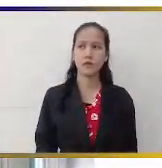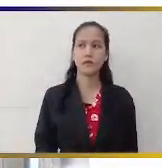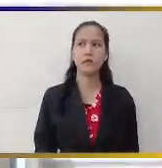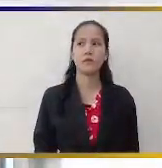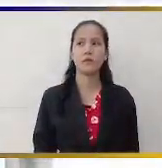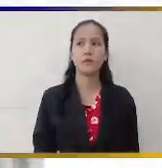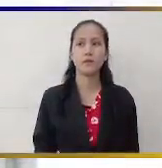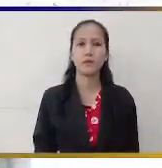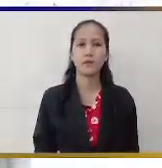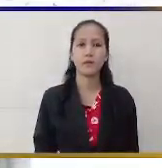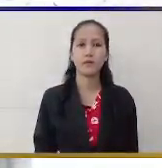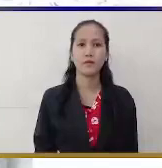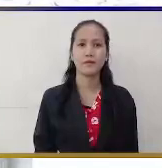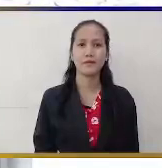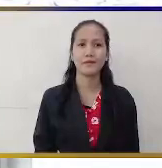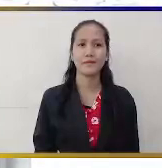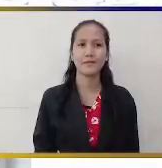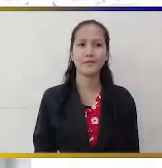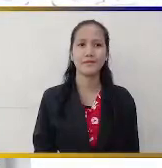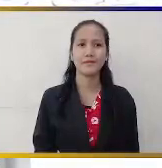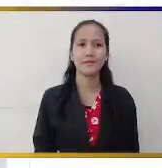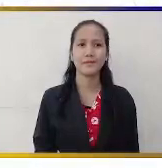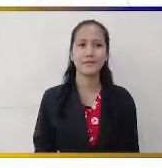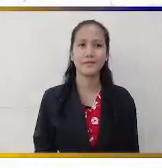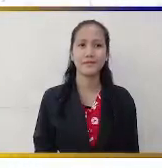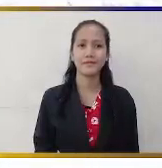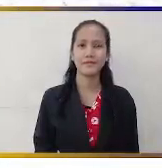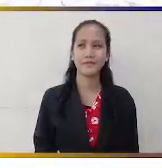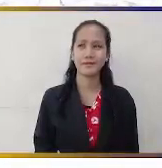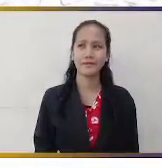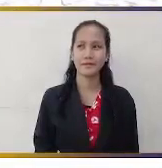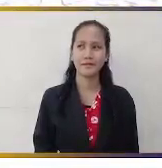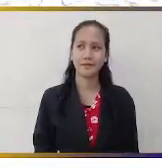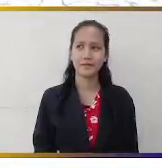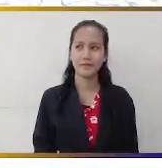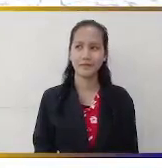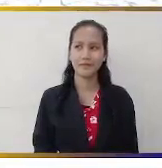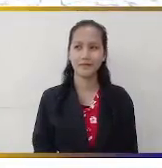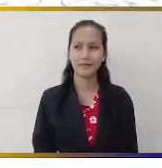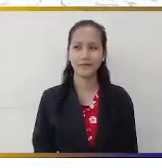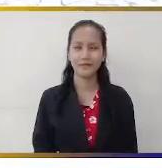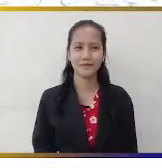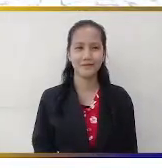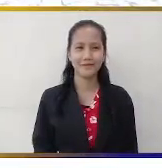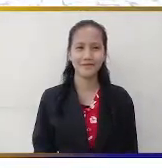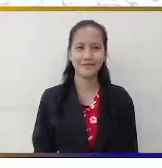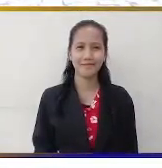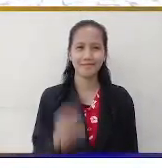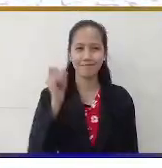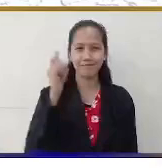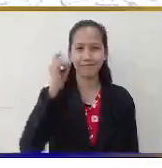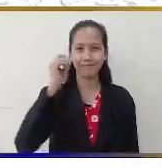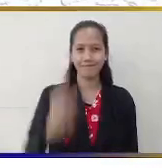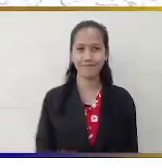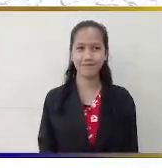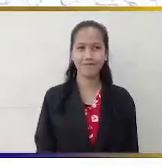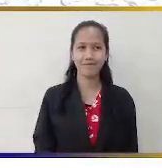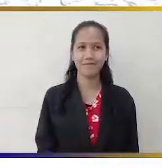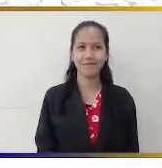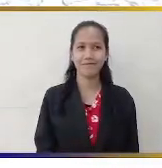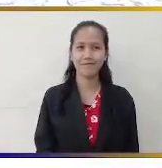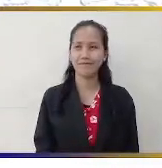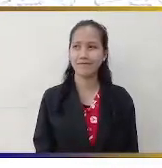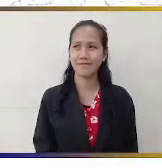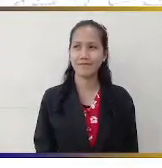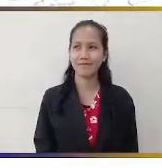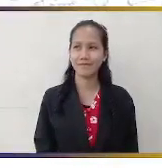50 pesos is still there. These guys hadn't grabbed it. Amen. I'm watching them. I'm watching you guys. Yeah, see? This one guy in the front row is going like